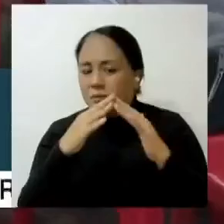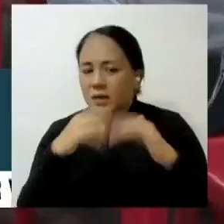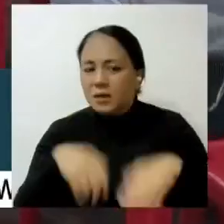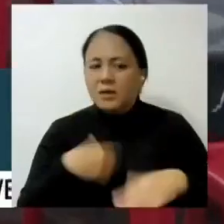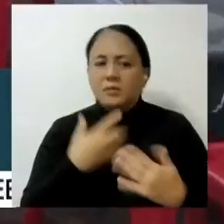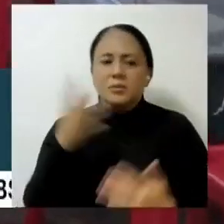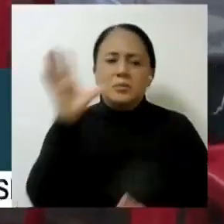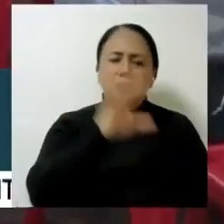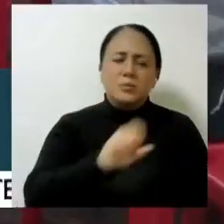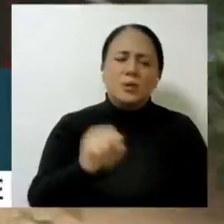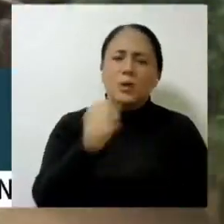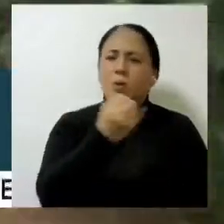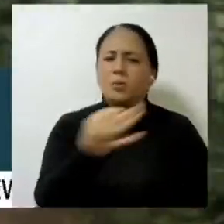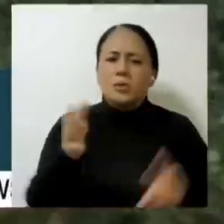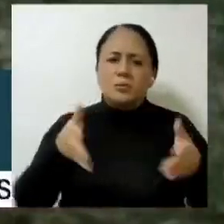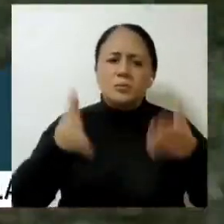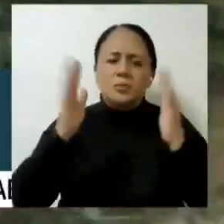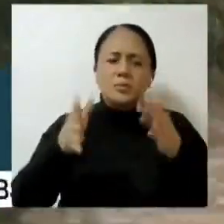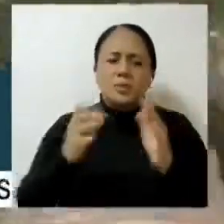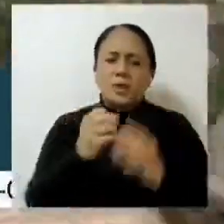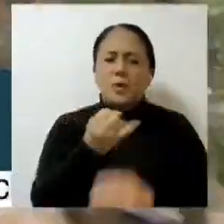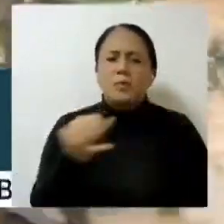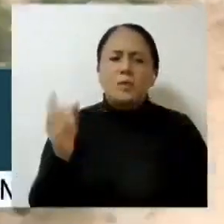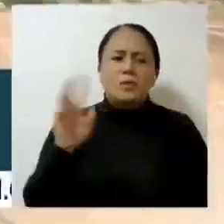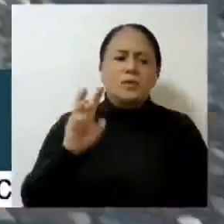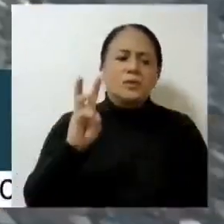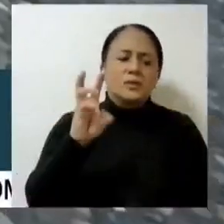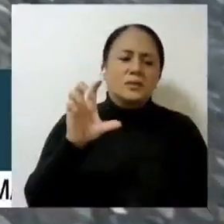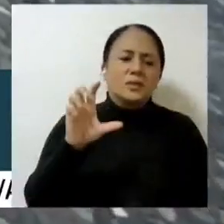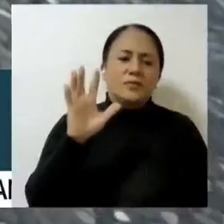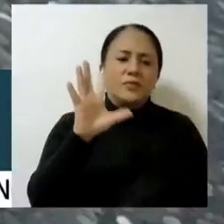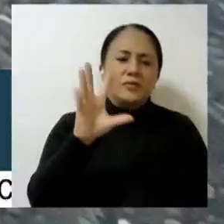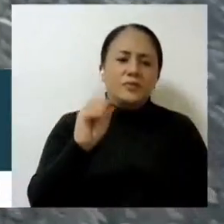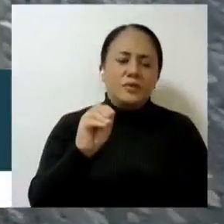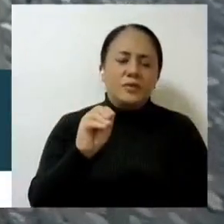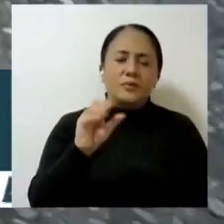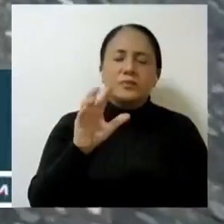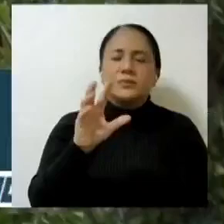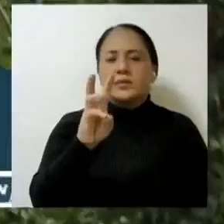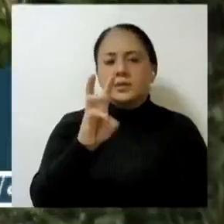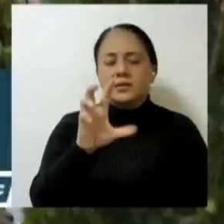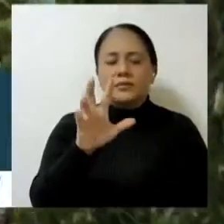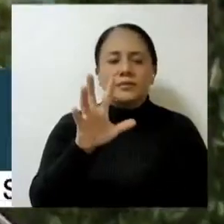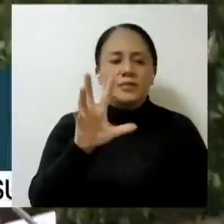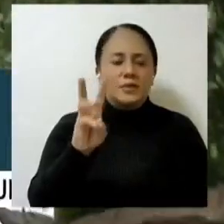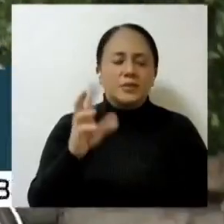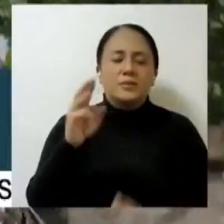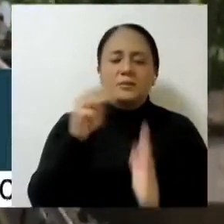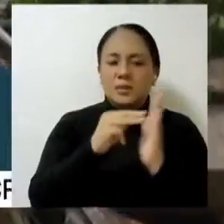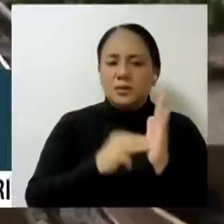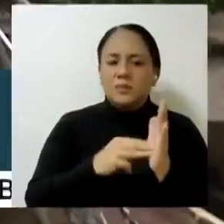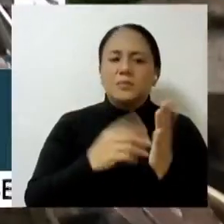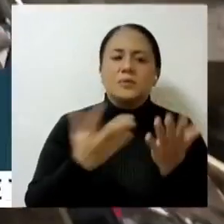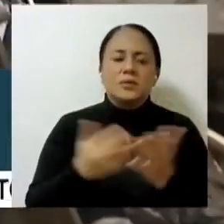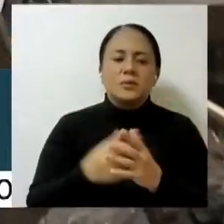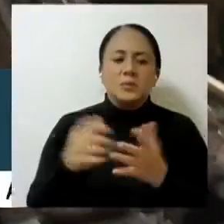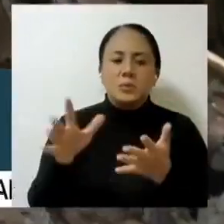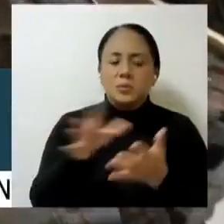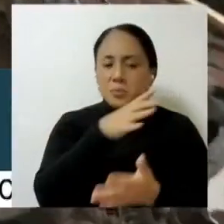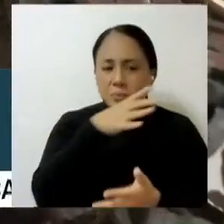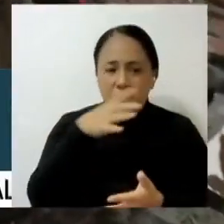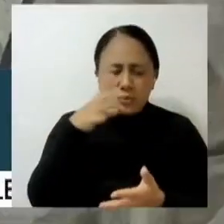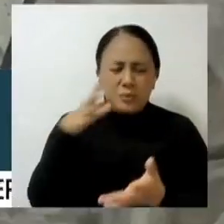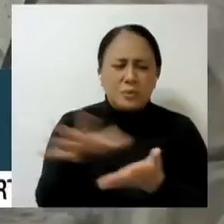has jumped to over 656 million pesos. Damage to agriculture was pegged at around 58